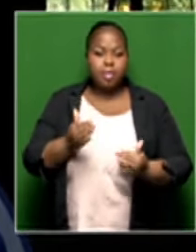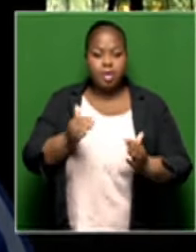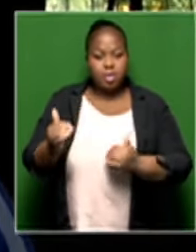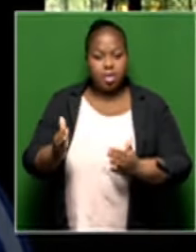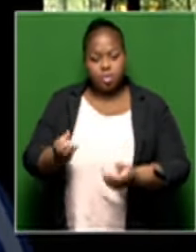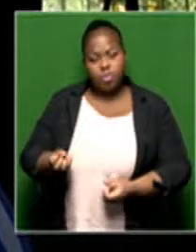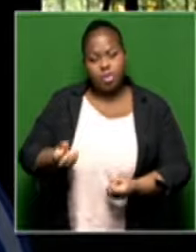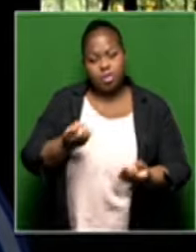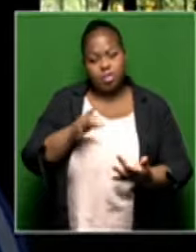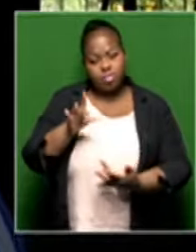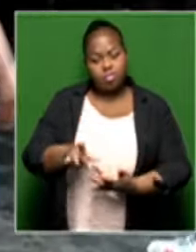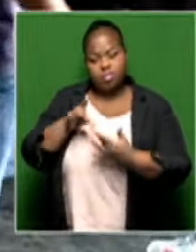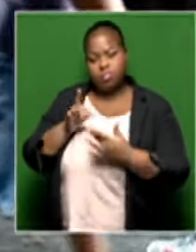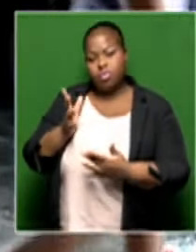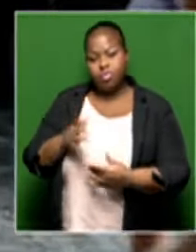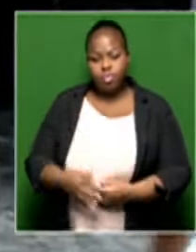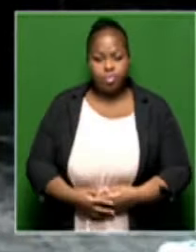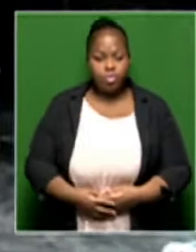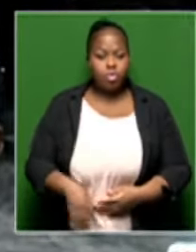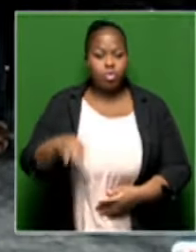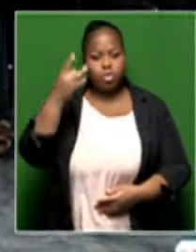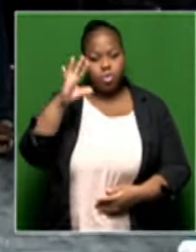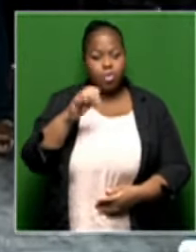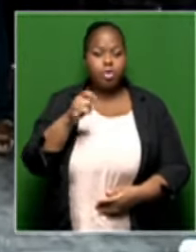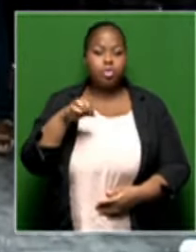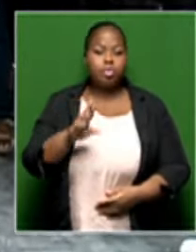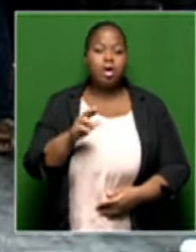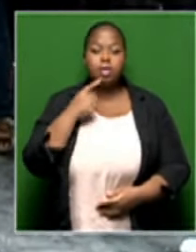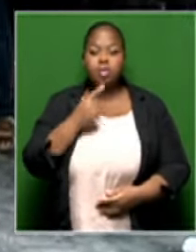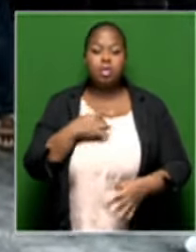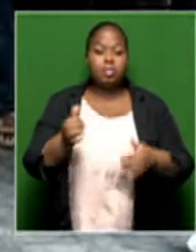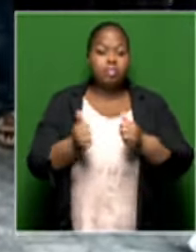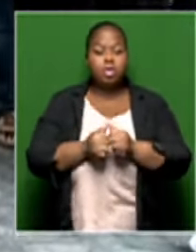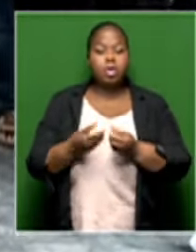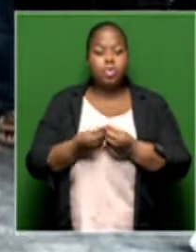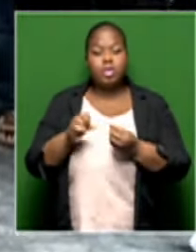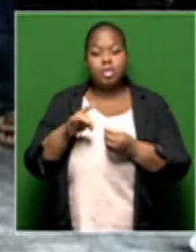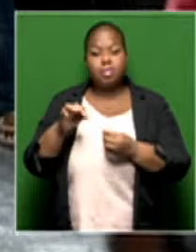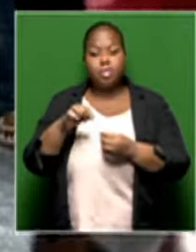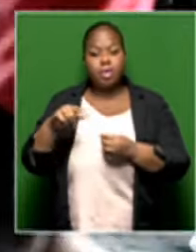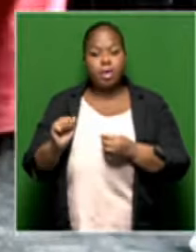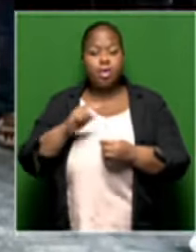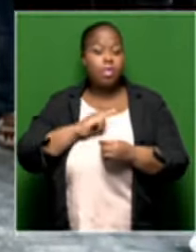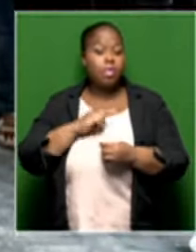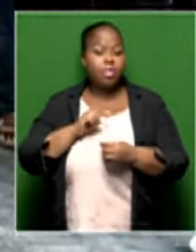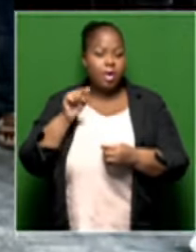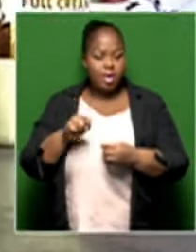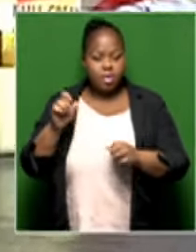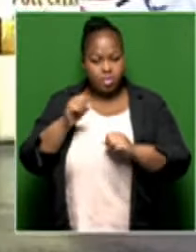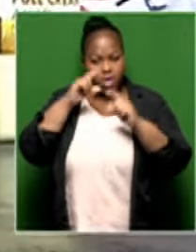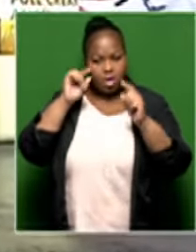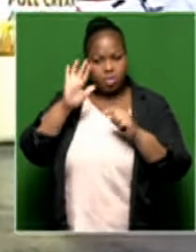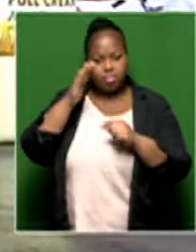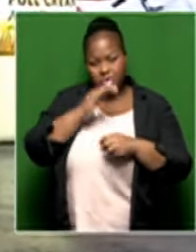that's why we've opted for food parcels. Qhamukile Spa says they teamed up with Siyabonga Qhamukile because they